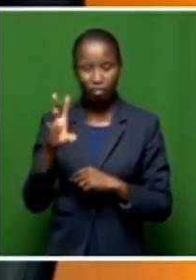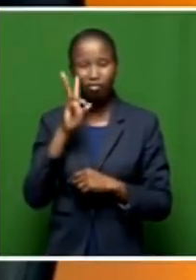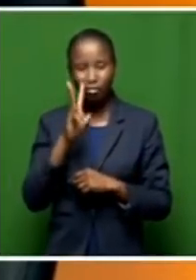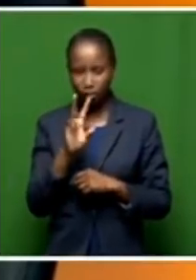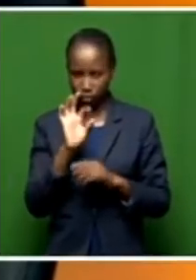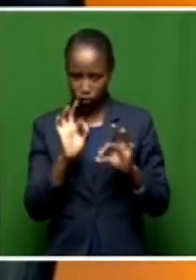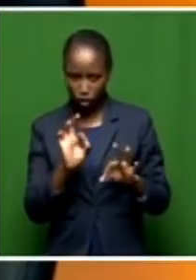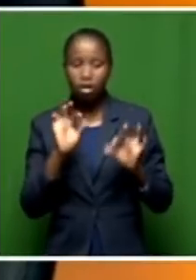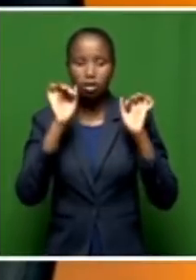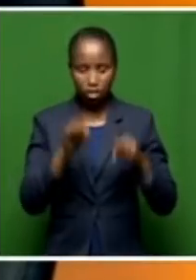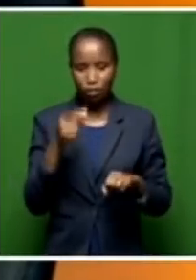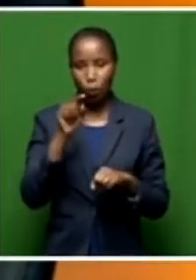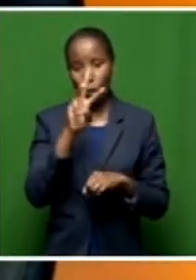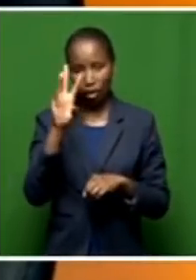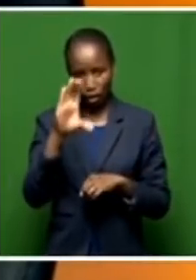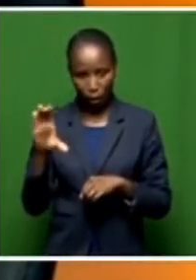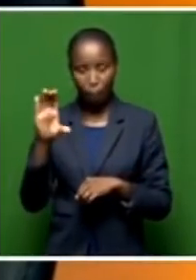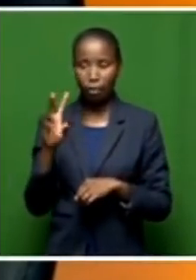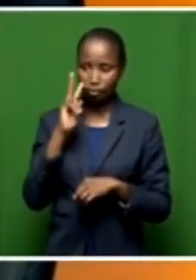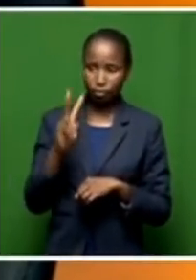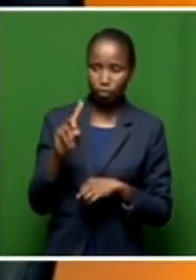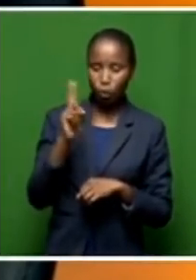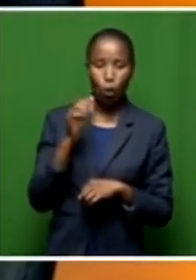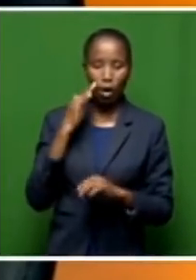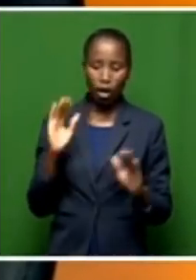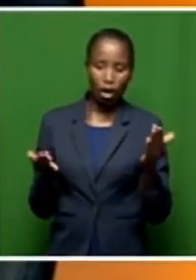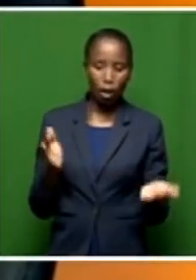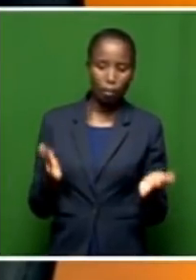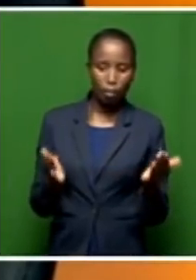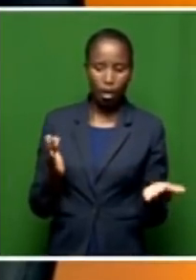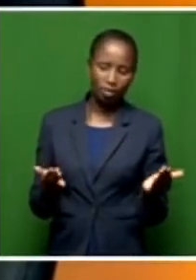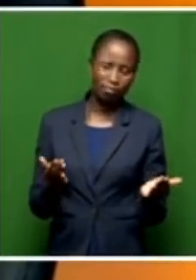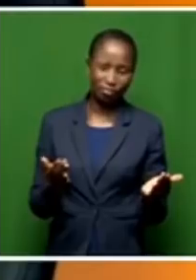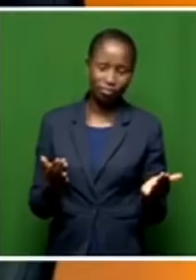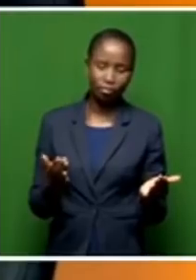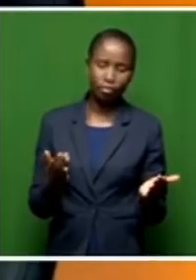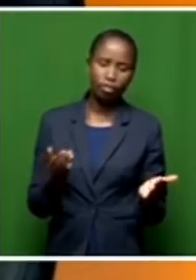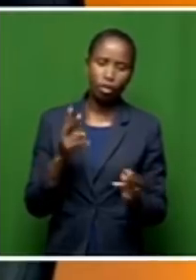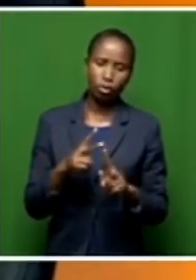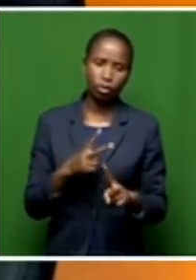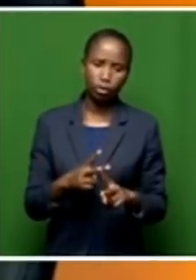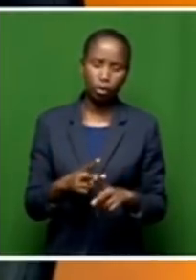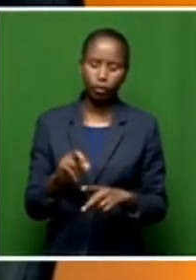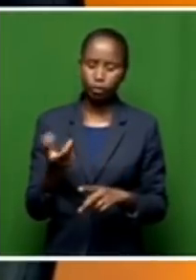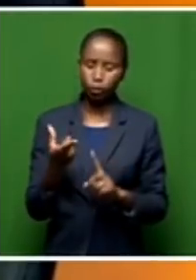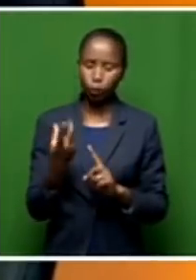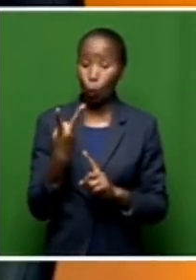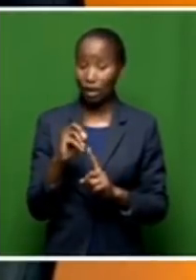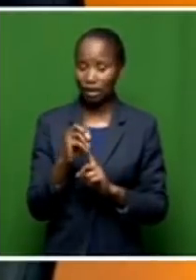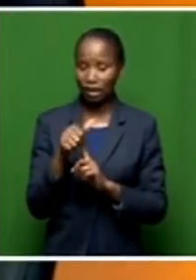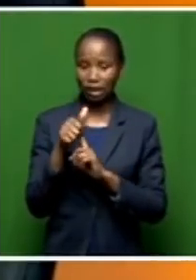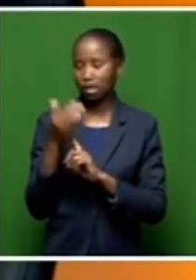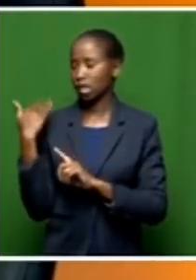you compare the like-to-like as well, from 2016 to now, so the exact same